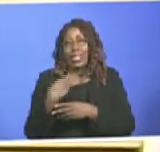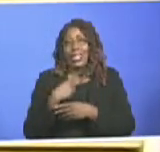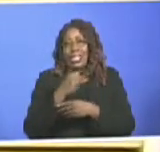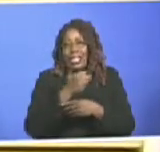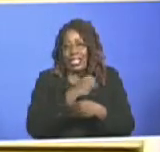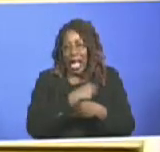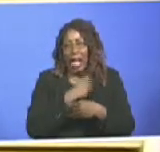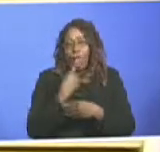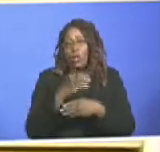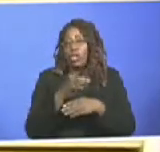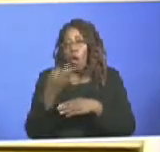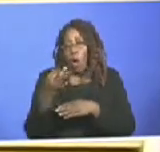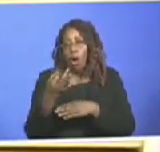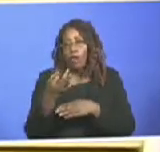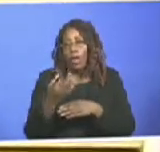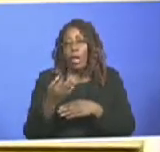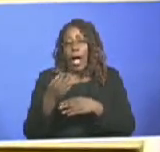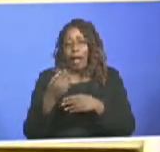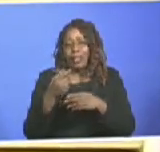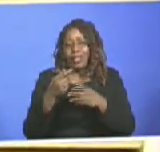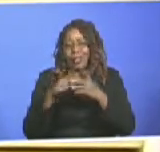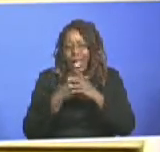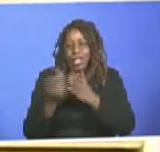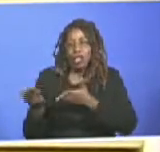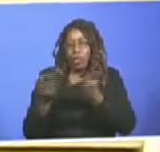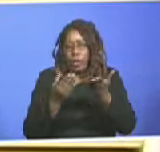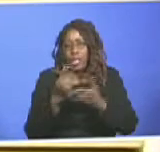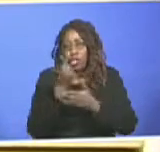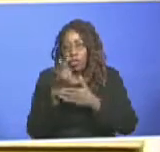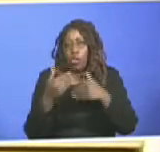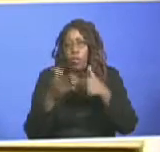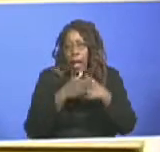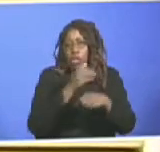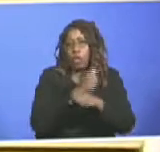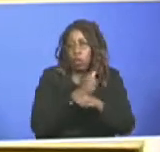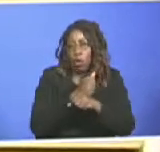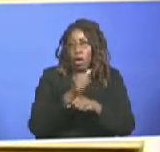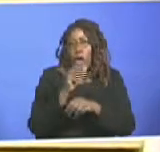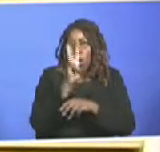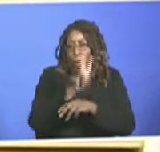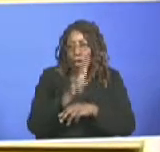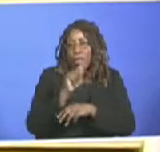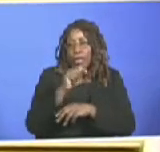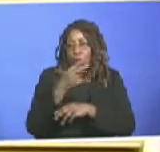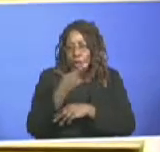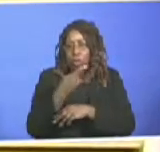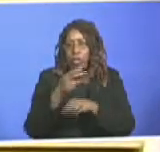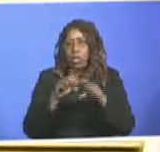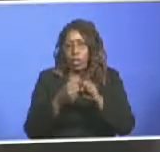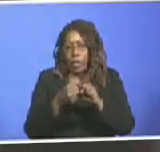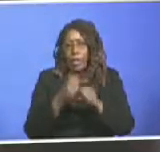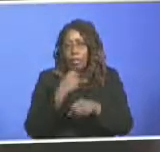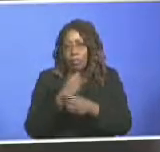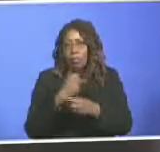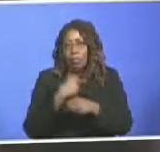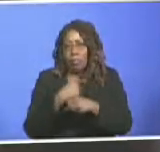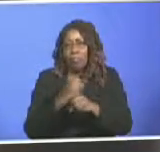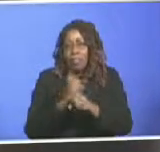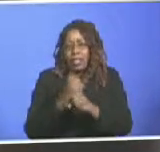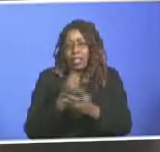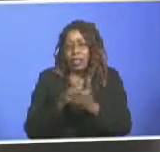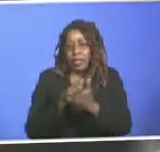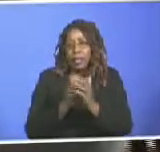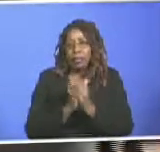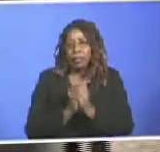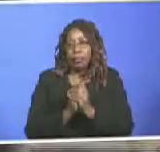time. I'm just getting ready to bring some back in on Wednesday or Thursday. I'm getting ready to bring some staff back in so they can make up some days. The vendors are